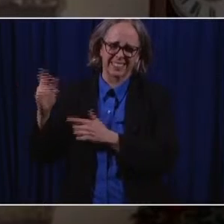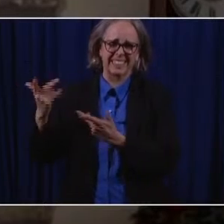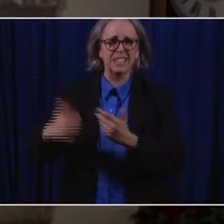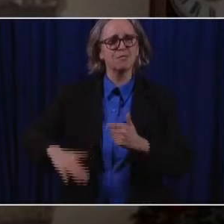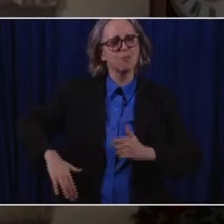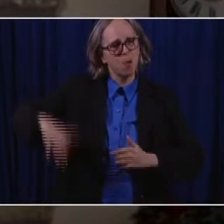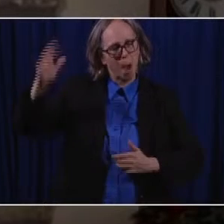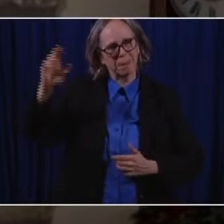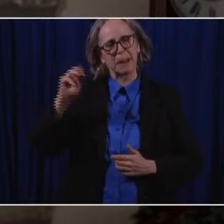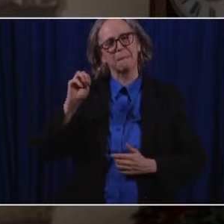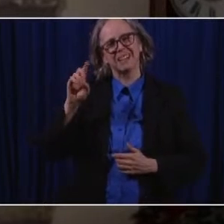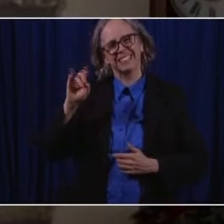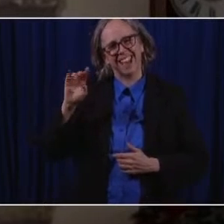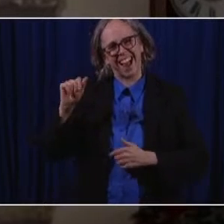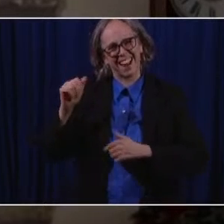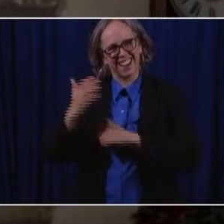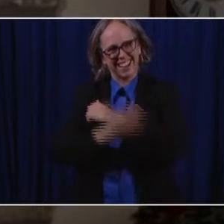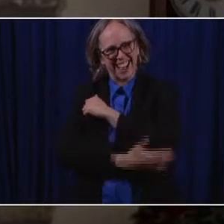have a good weekend. Thank you.